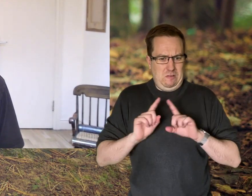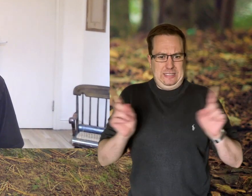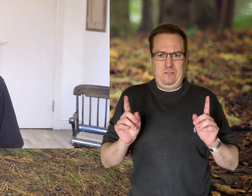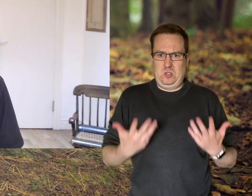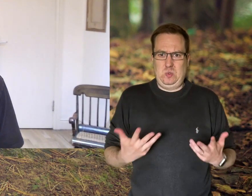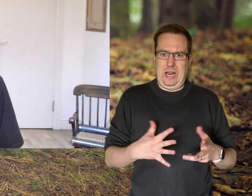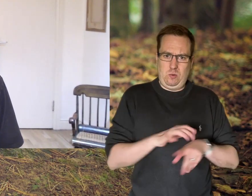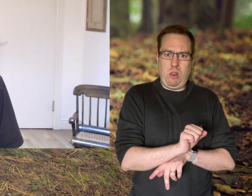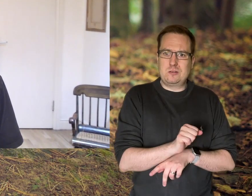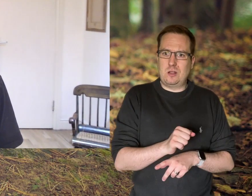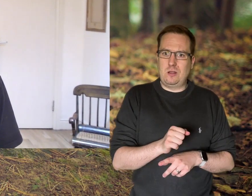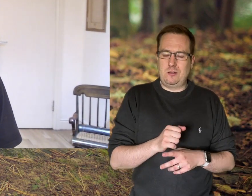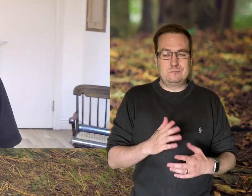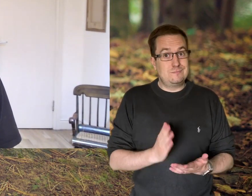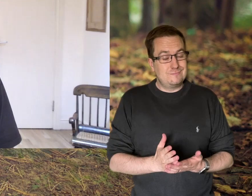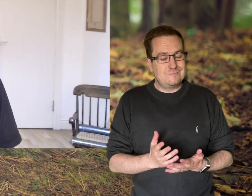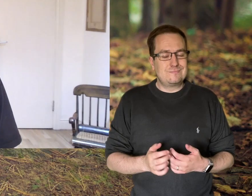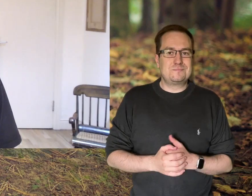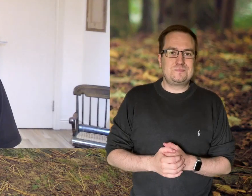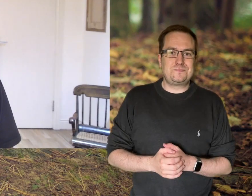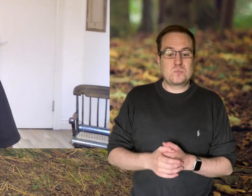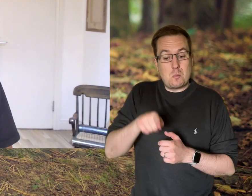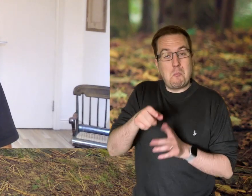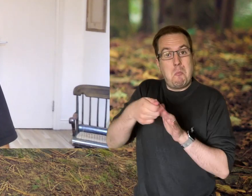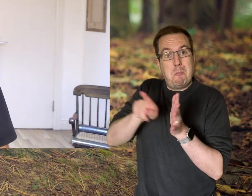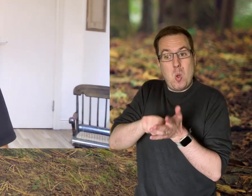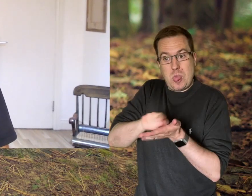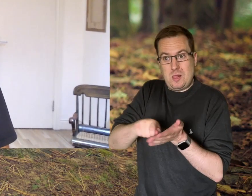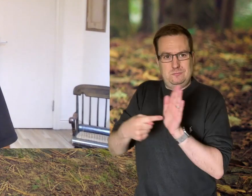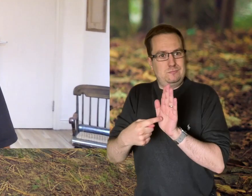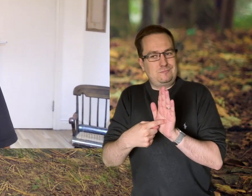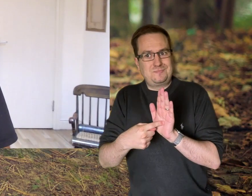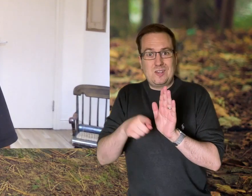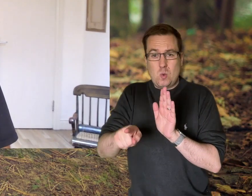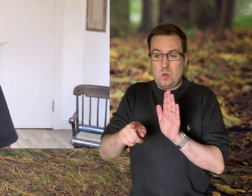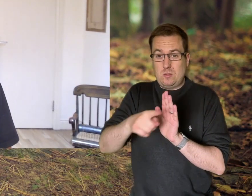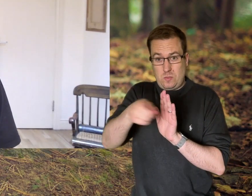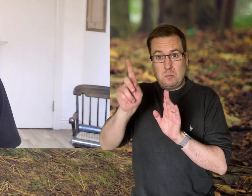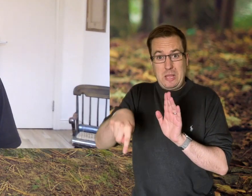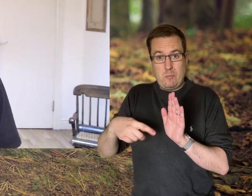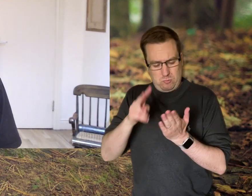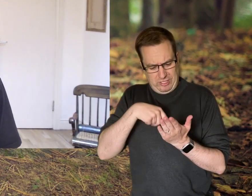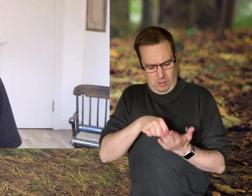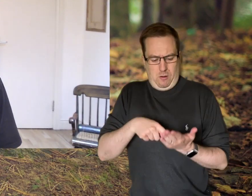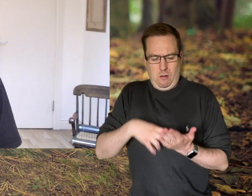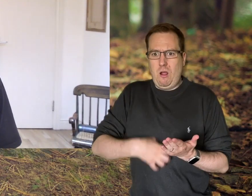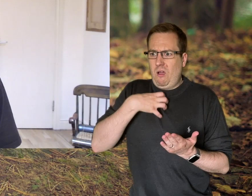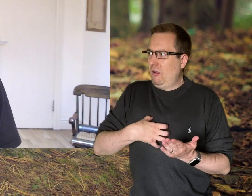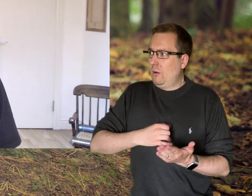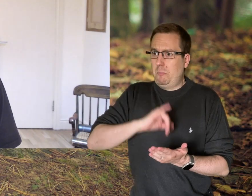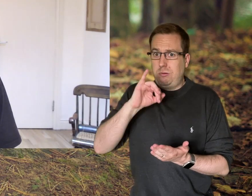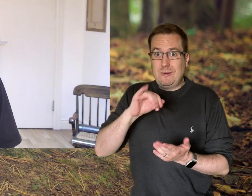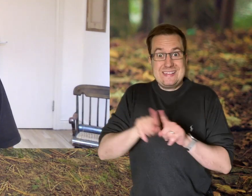radical. So what Paul is proposing would have been shocking in his day, and it's countercultural to us